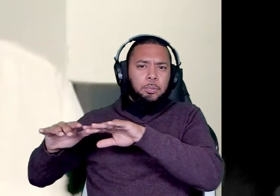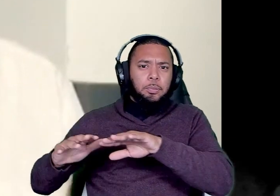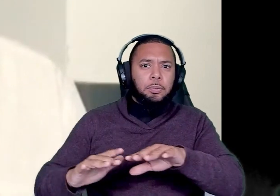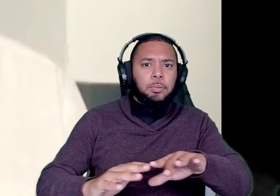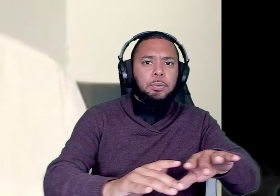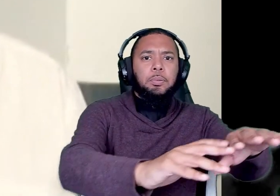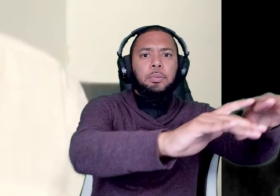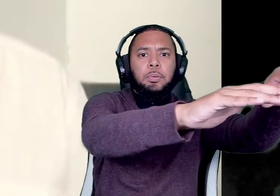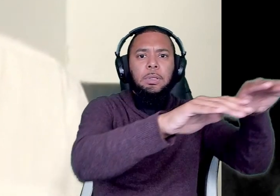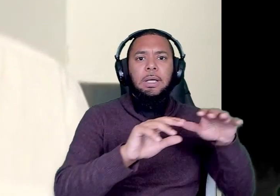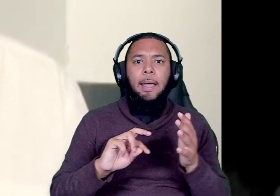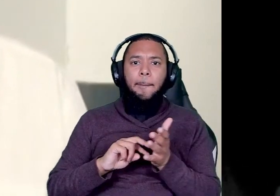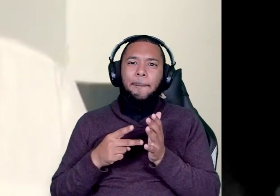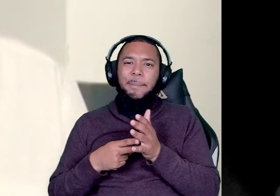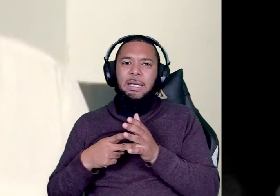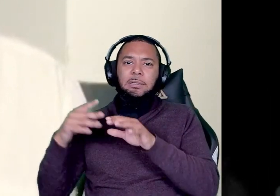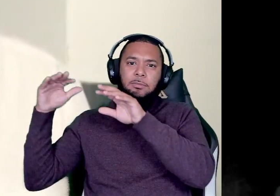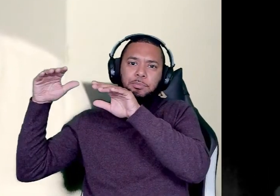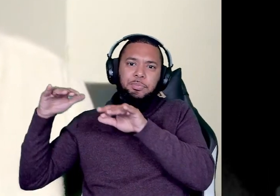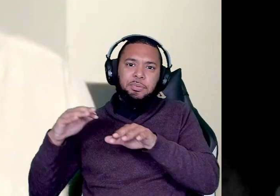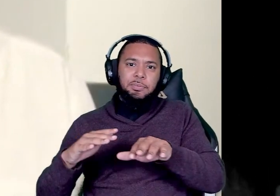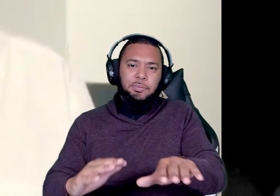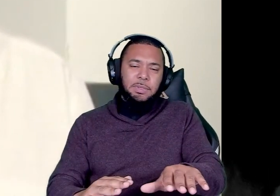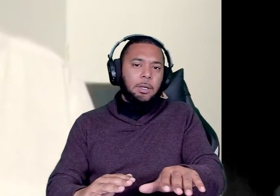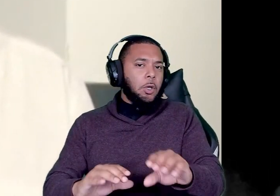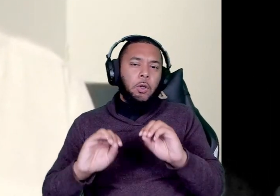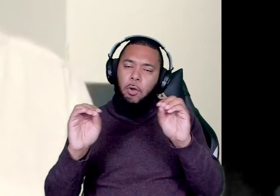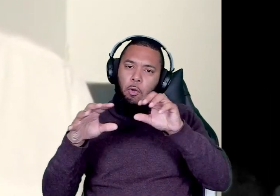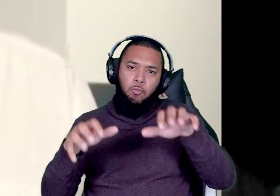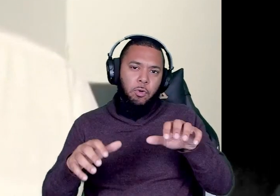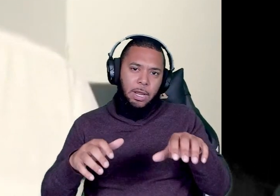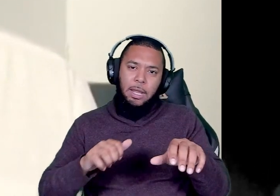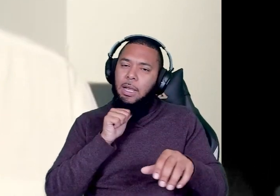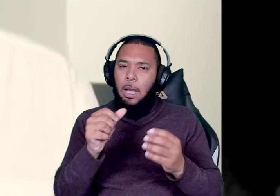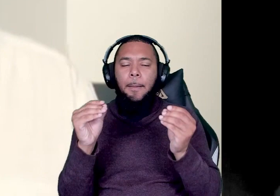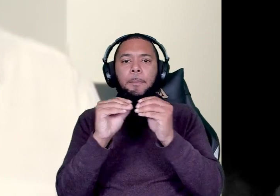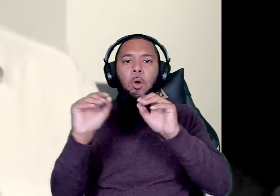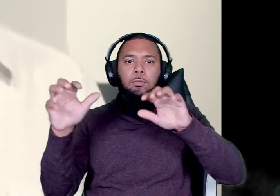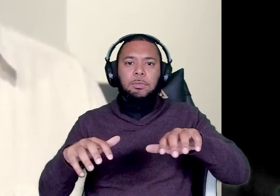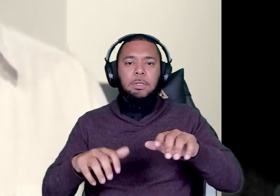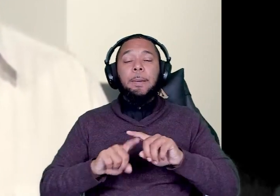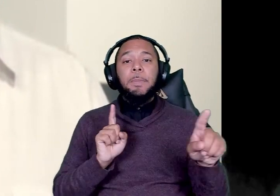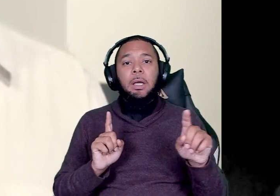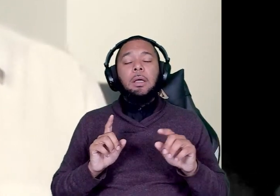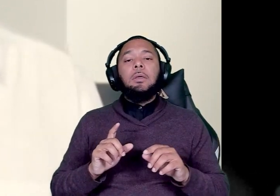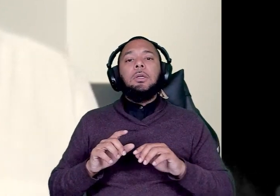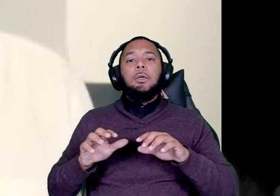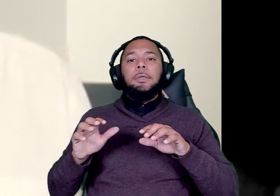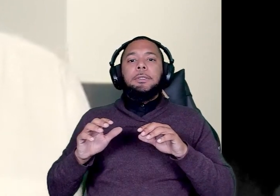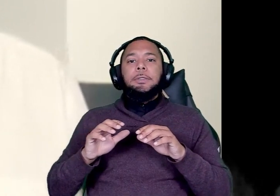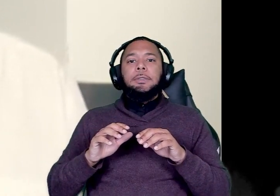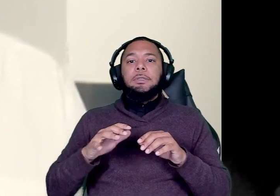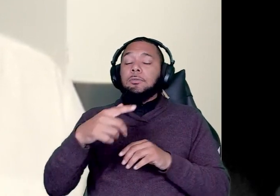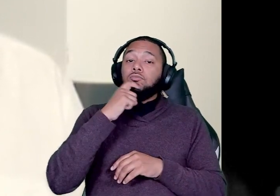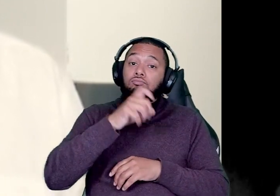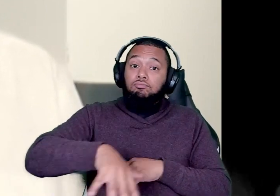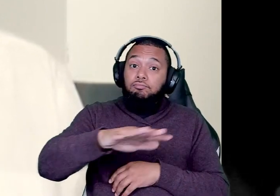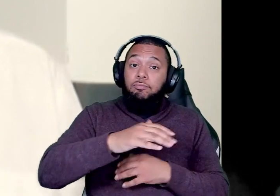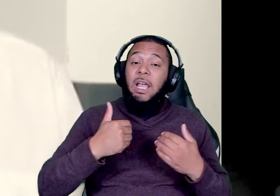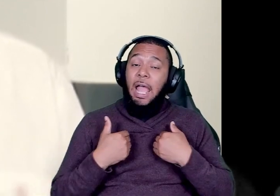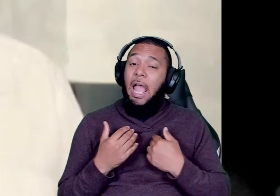air means lack of rainfall rather than rainfall. But deserts have their own unique